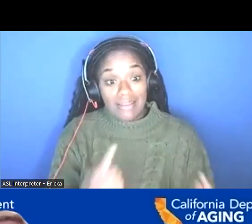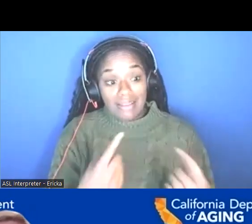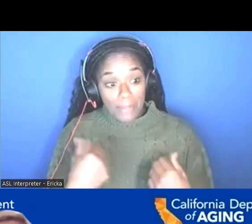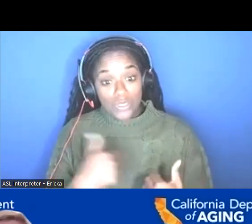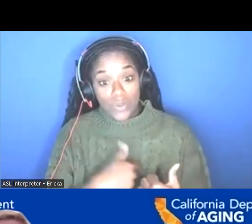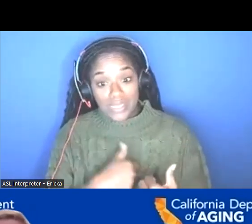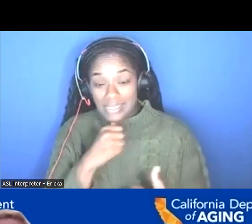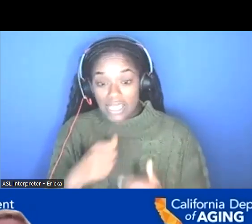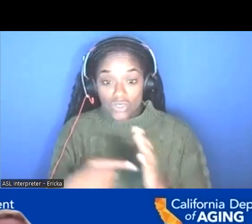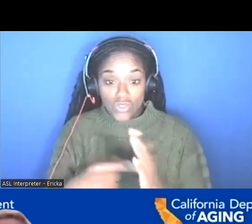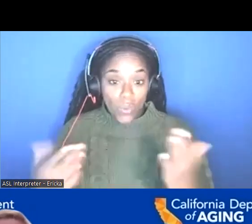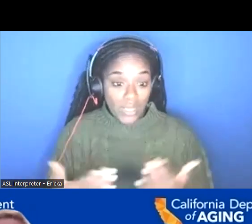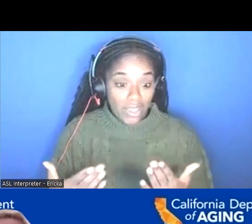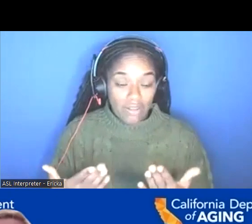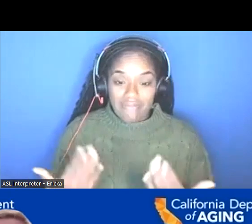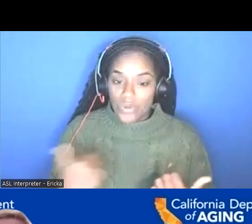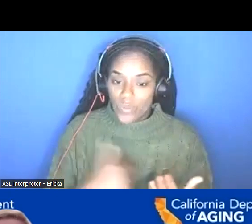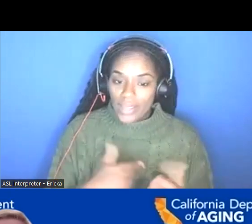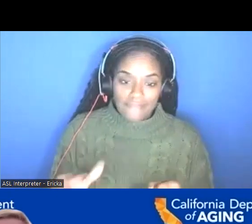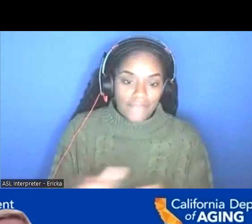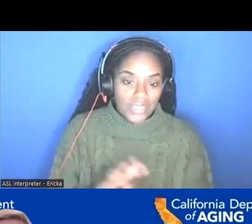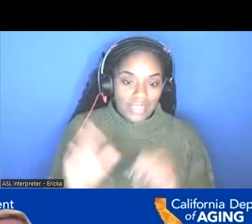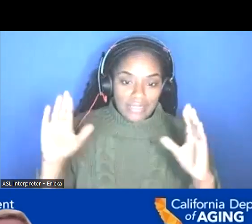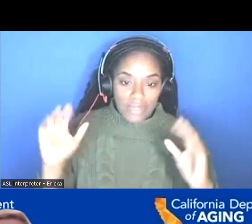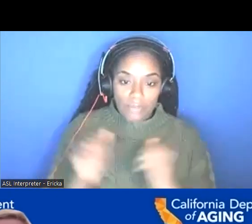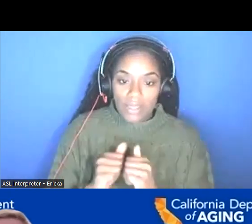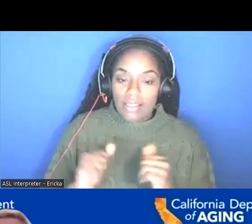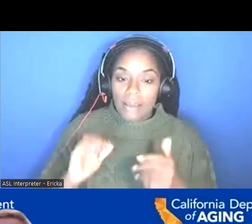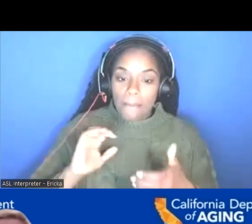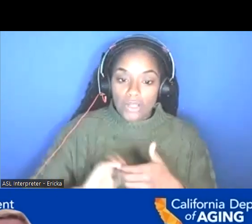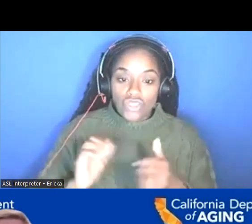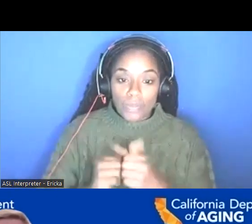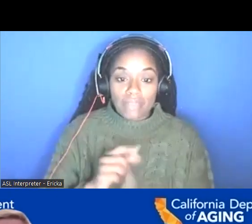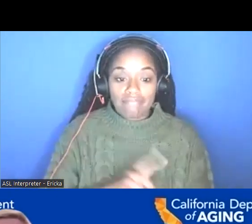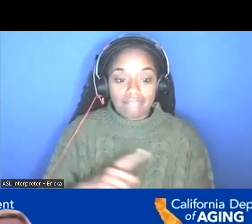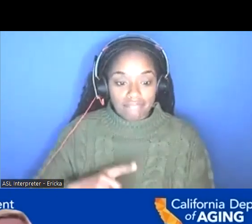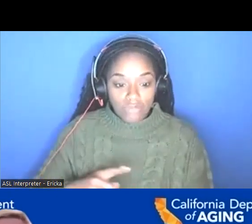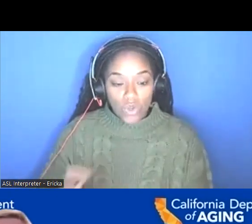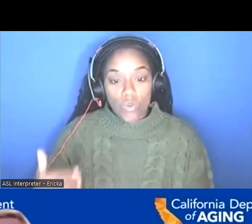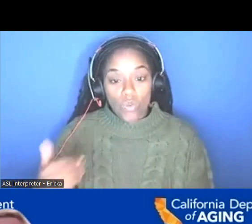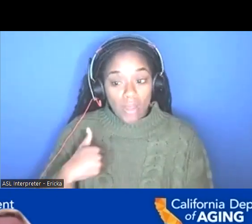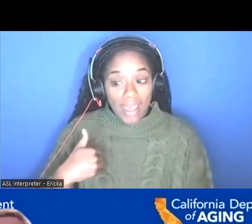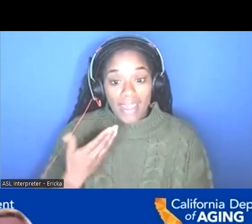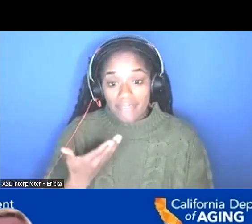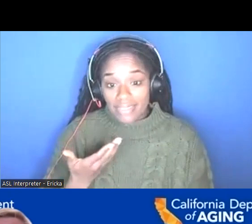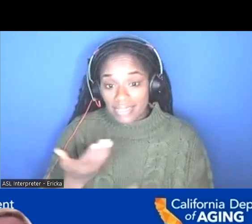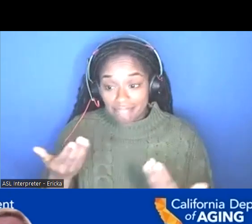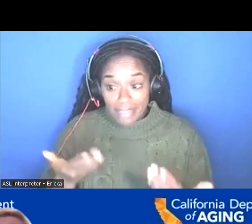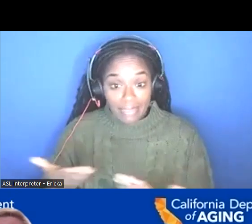we fully expect, with our partnership with the legislature, there will be bills introduced that will